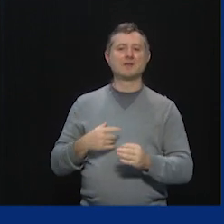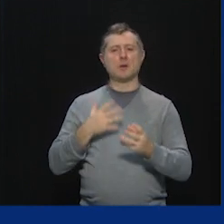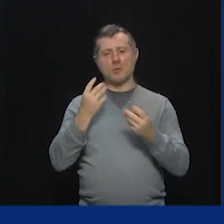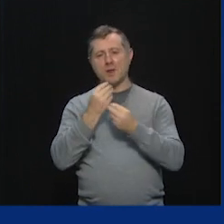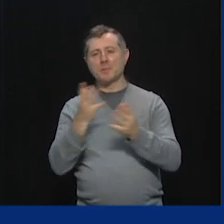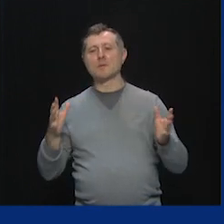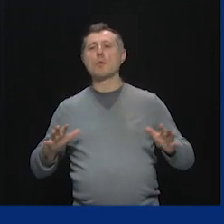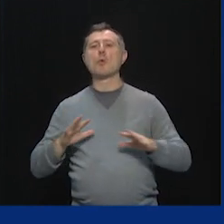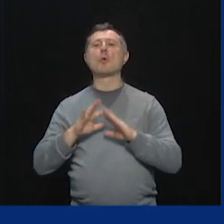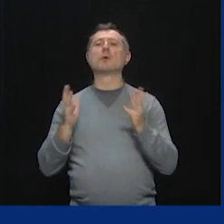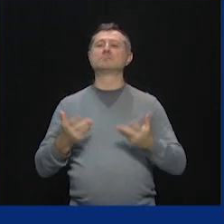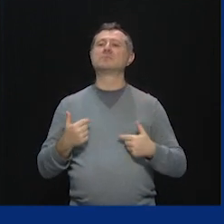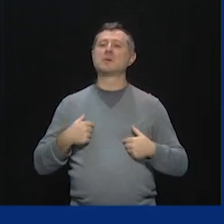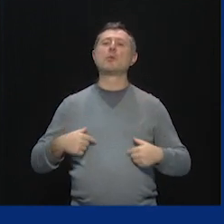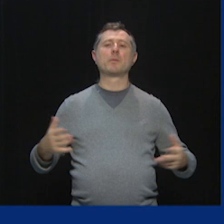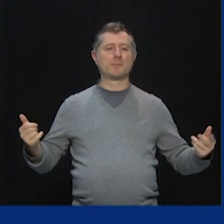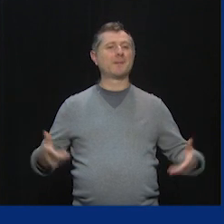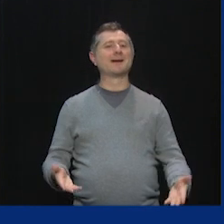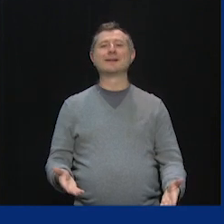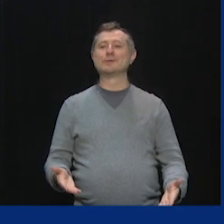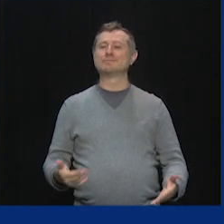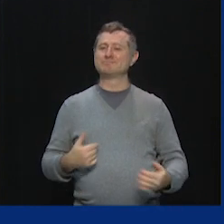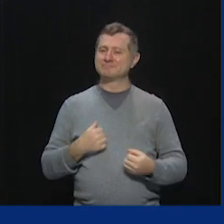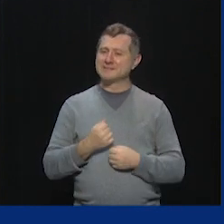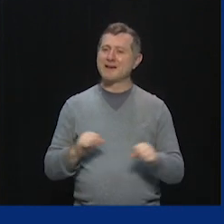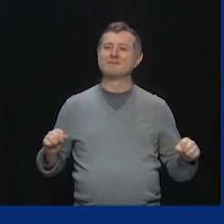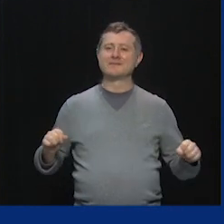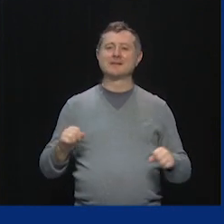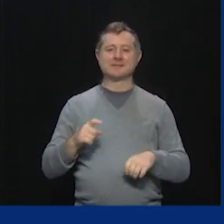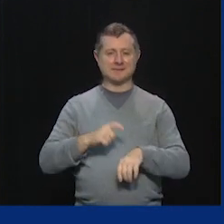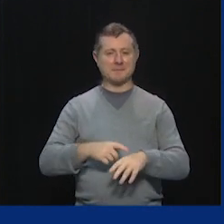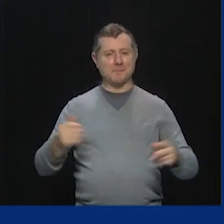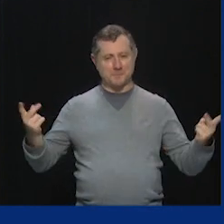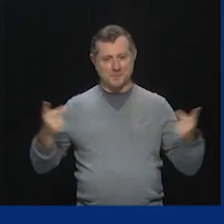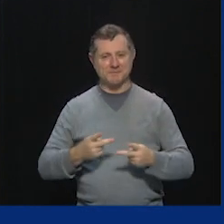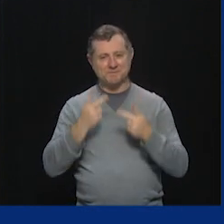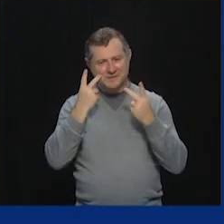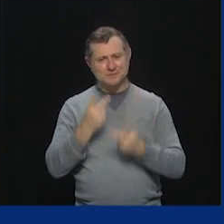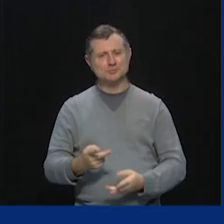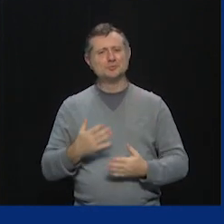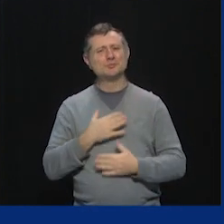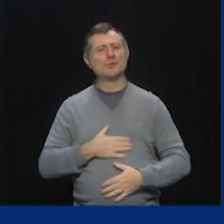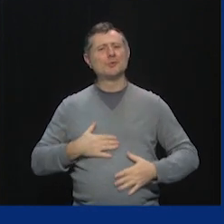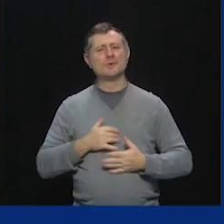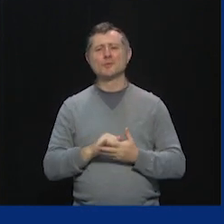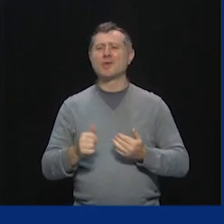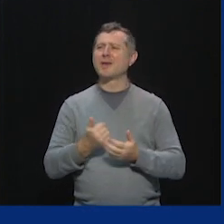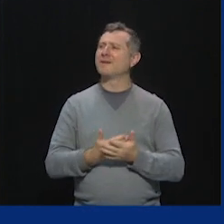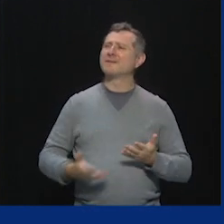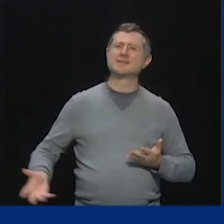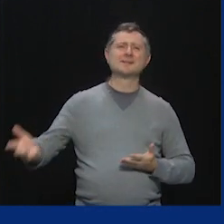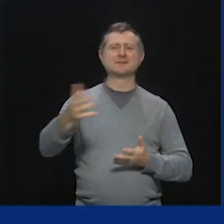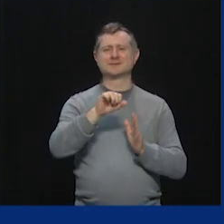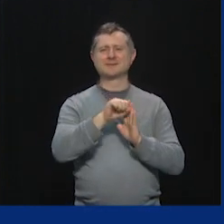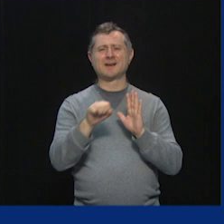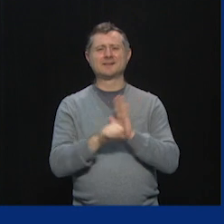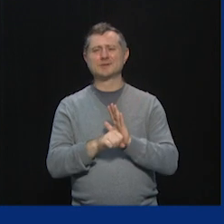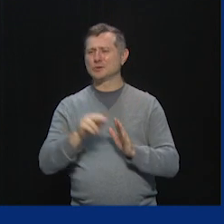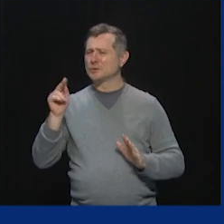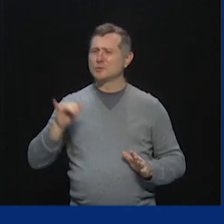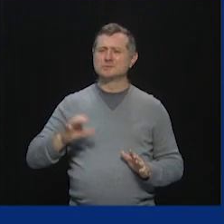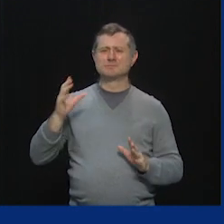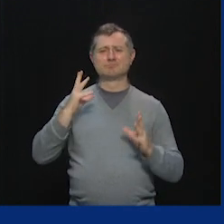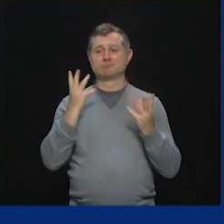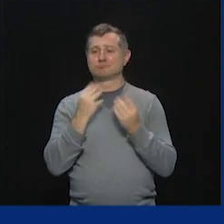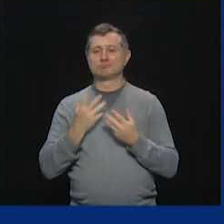safe time to come visit, to enjoy all that is great about New York State, New York City. I'll be out there myself promoting some